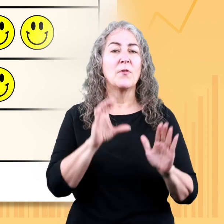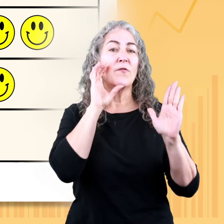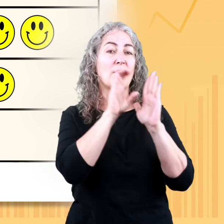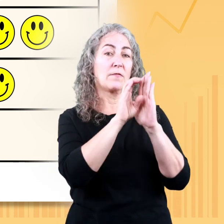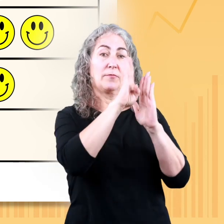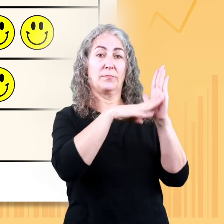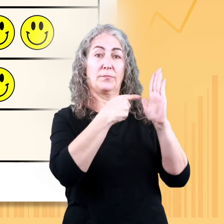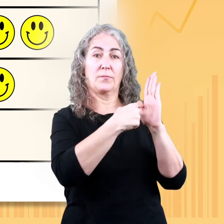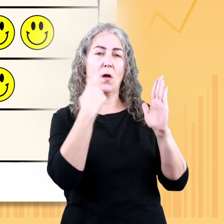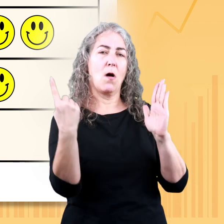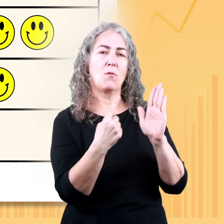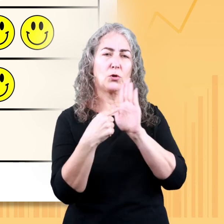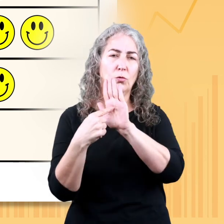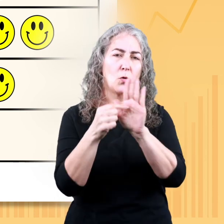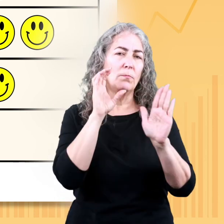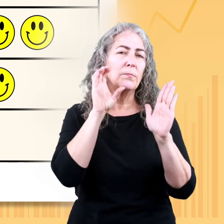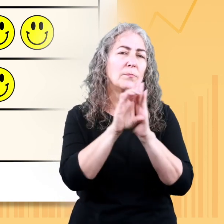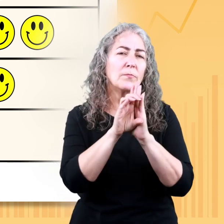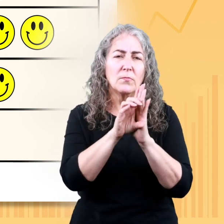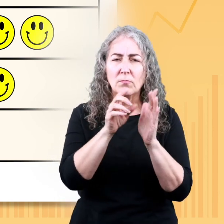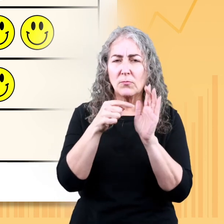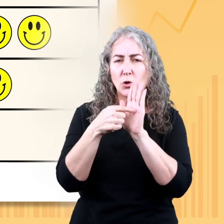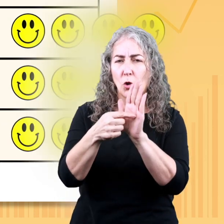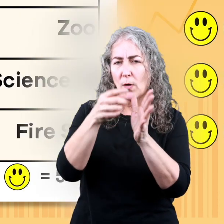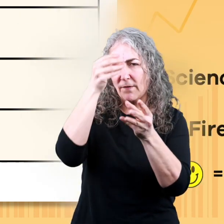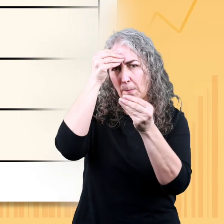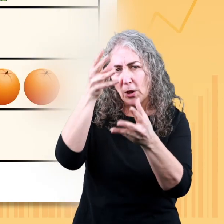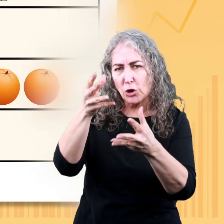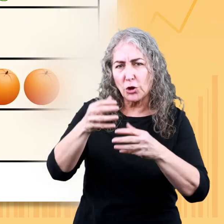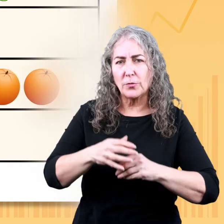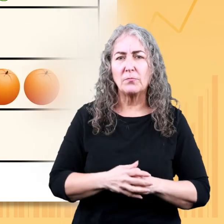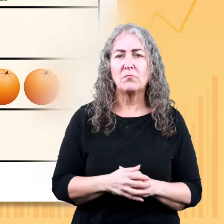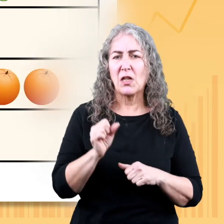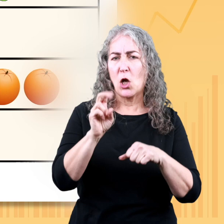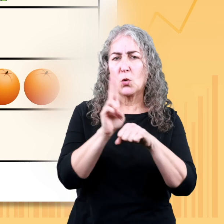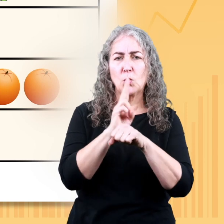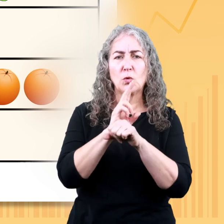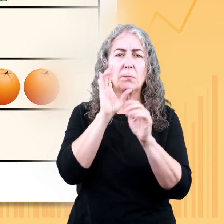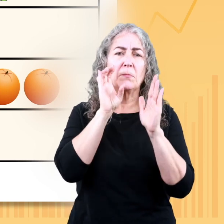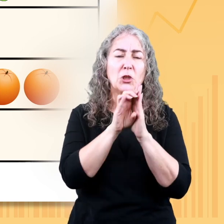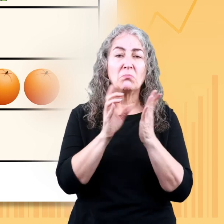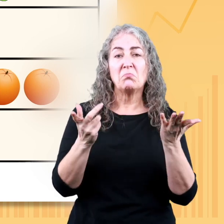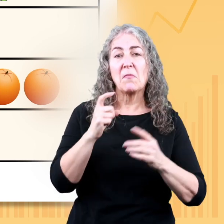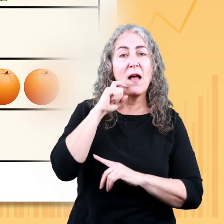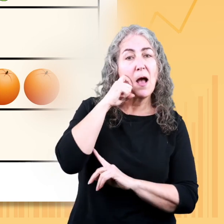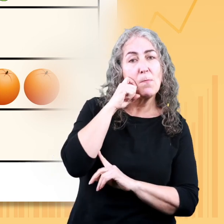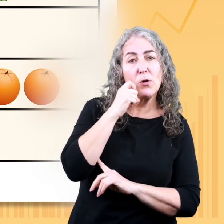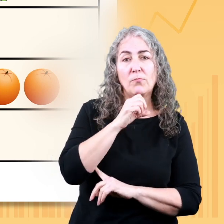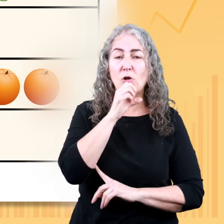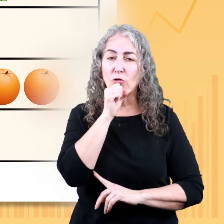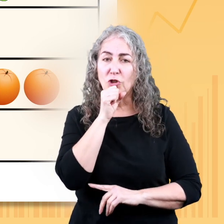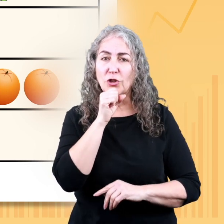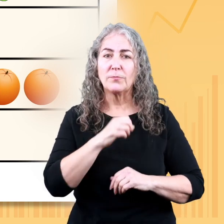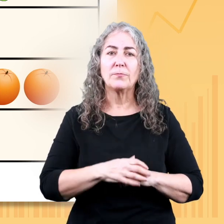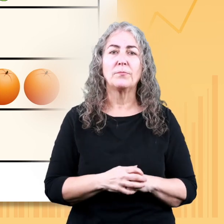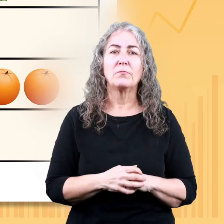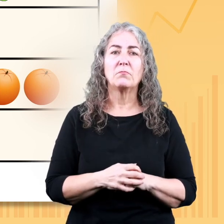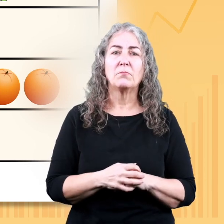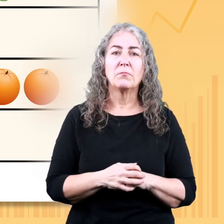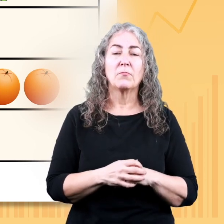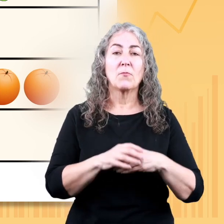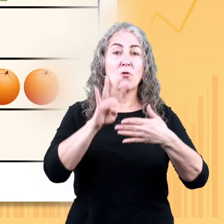Pictographs always use pictures to show information. You could use pictures of apples and oranges,